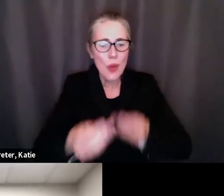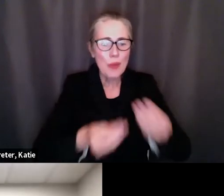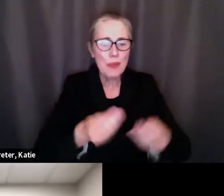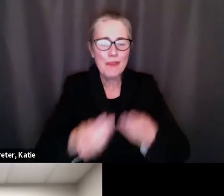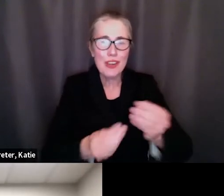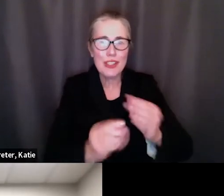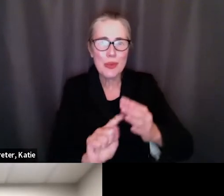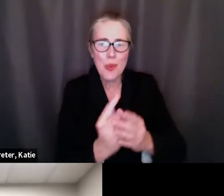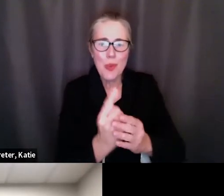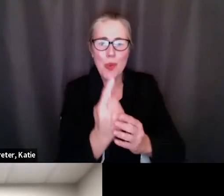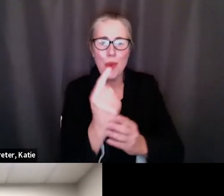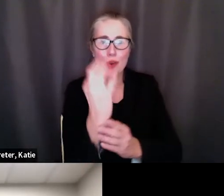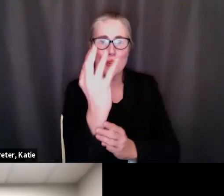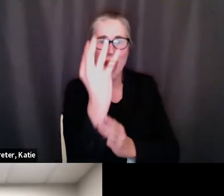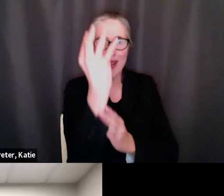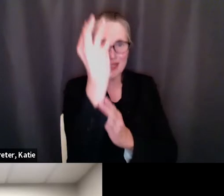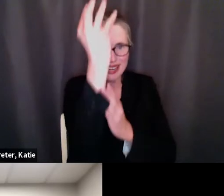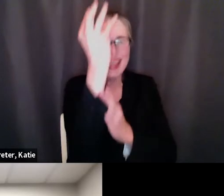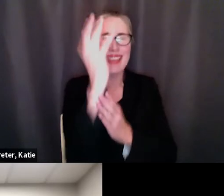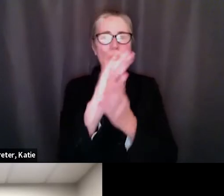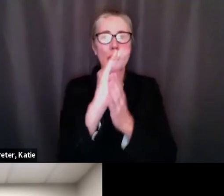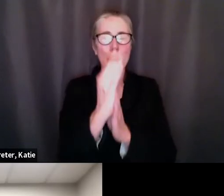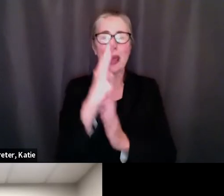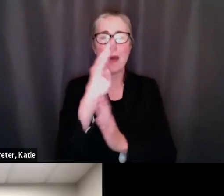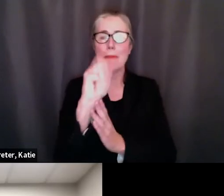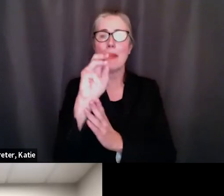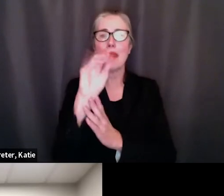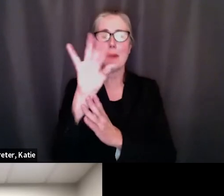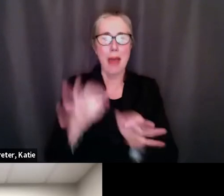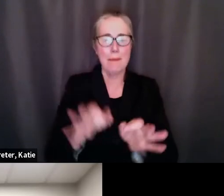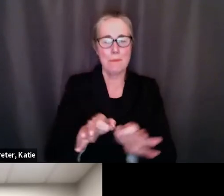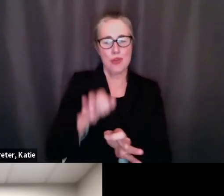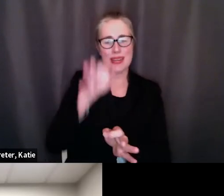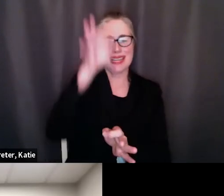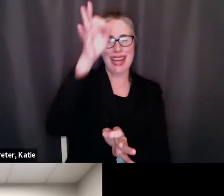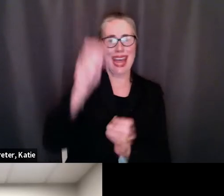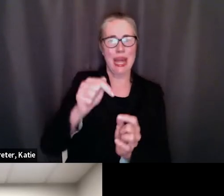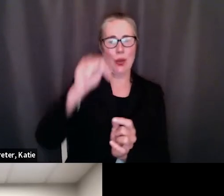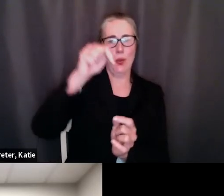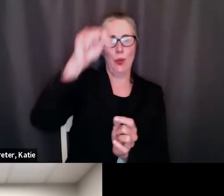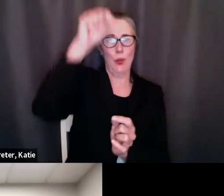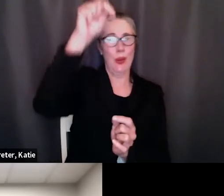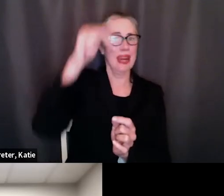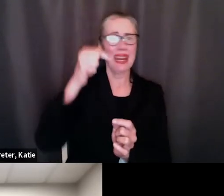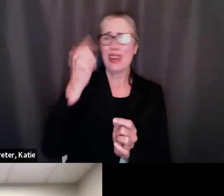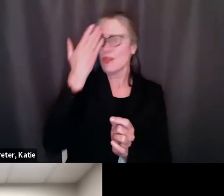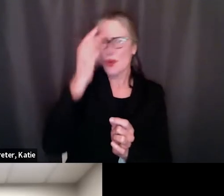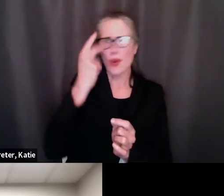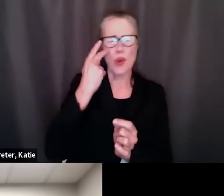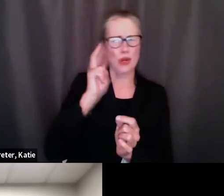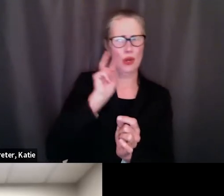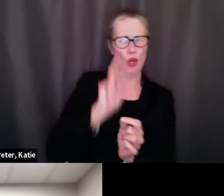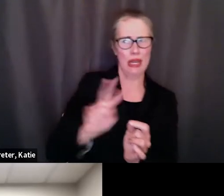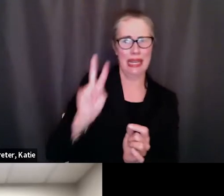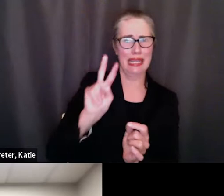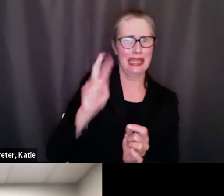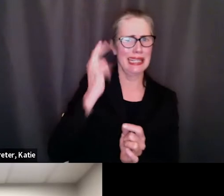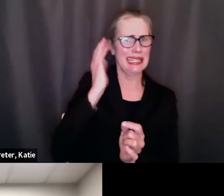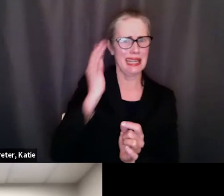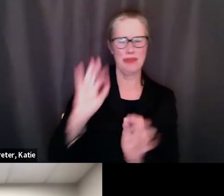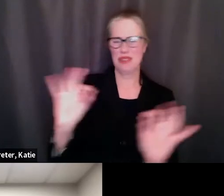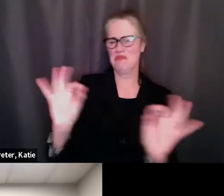ground growth in the form of the family familiar bamboo cane to the untrained eye recently planted bamboo appears to be doing